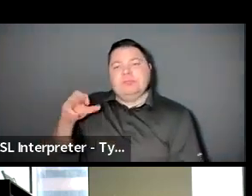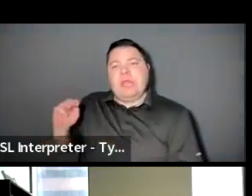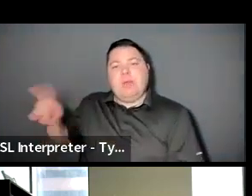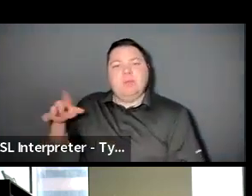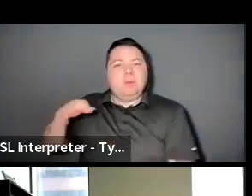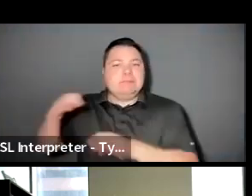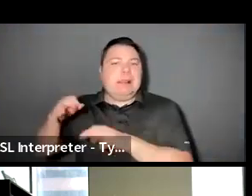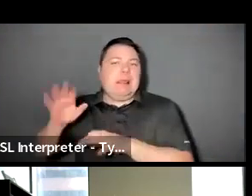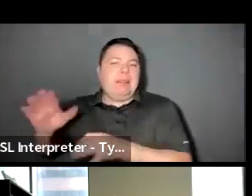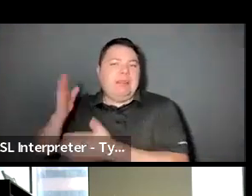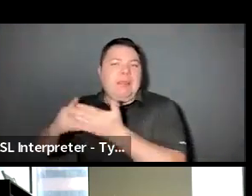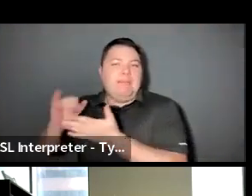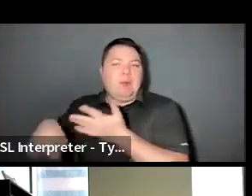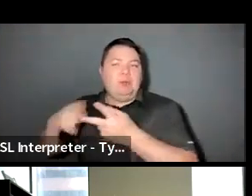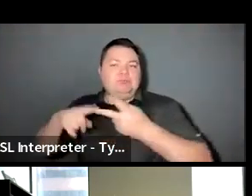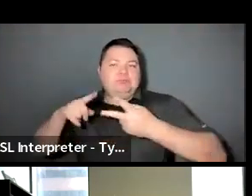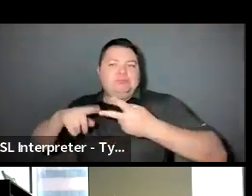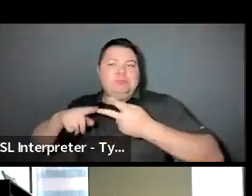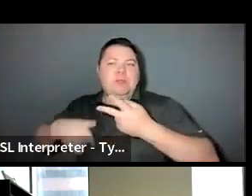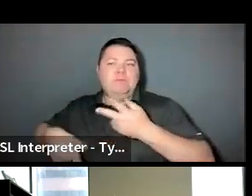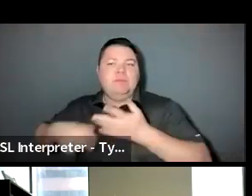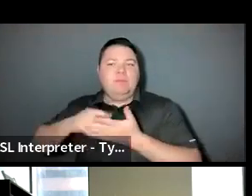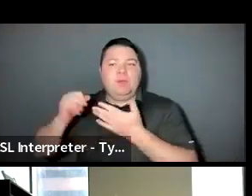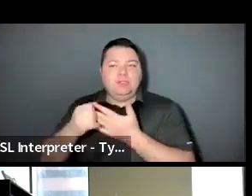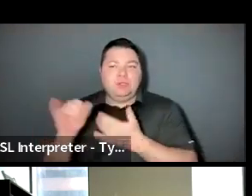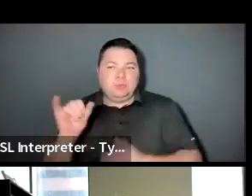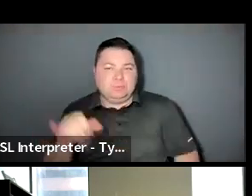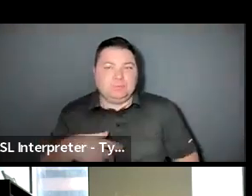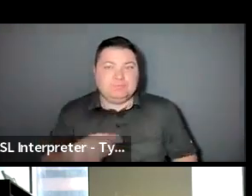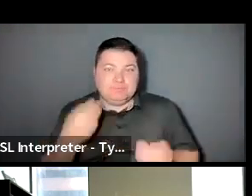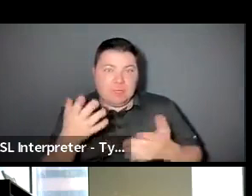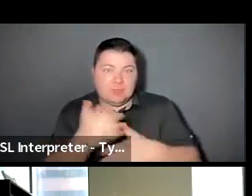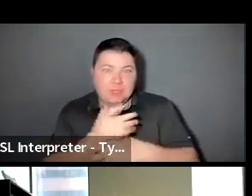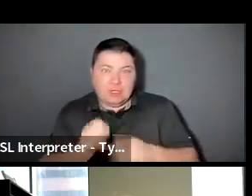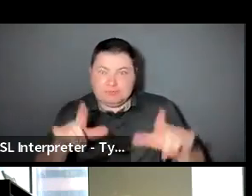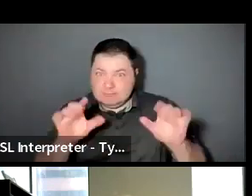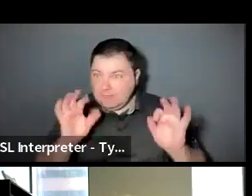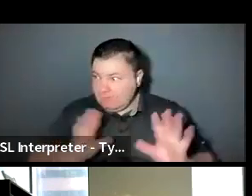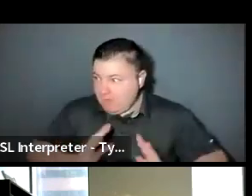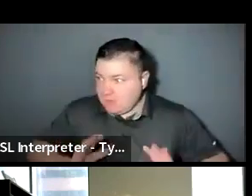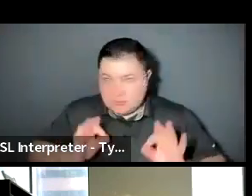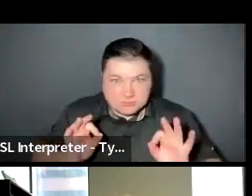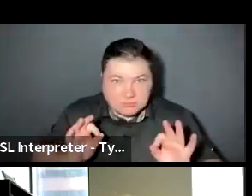update on that project as well. So I'm going to go ahead and share if that's okay. Yes, go ahead.